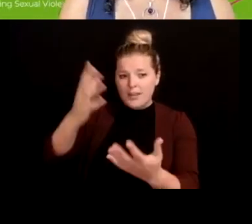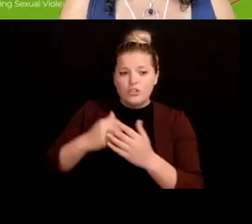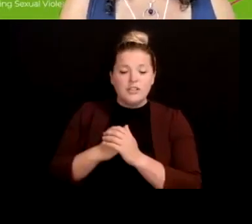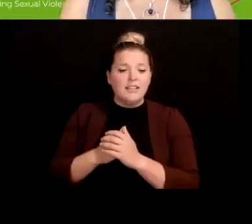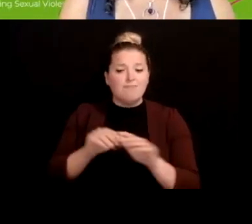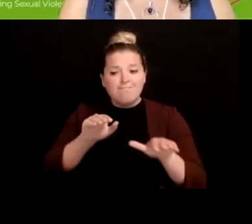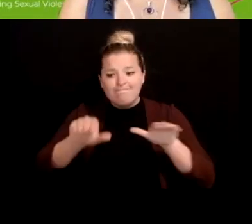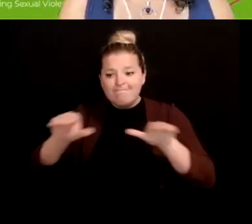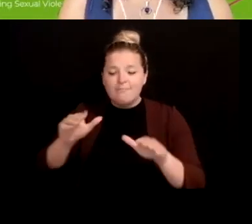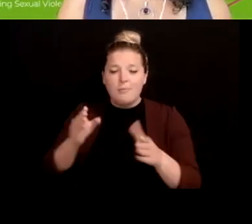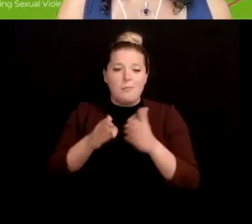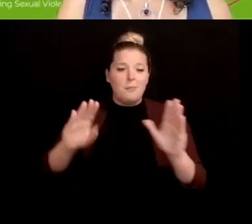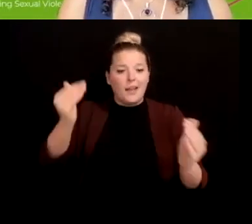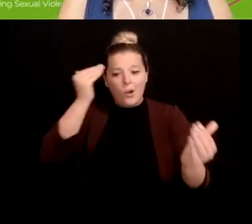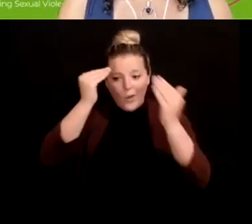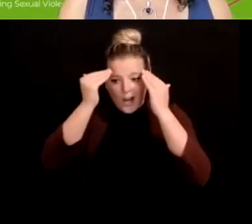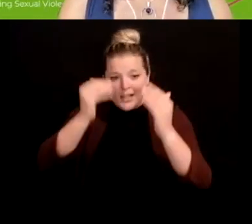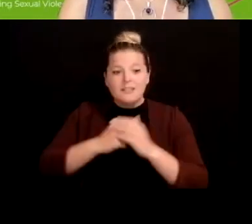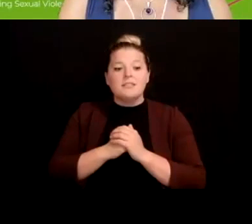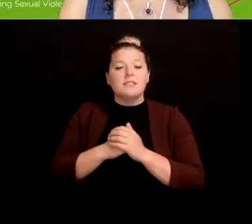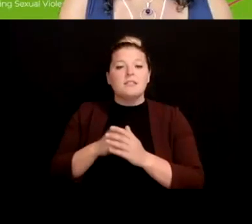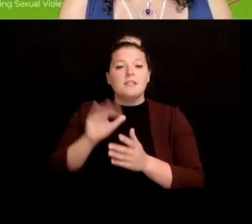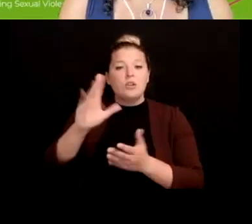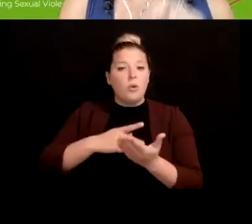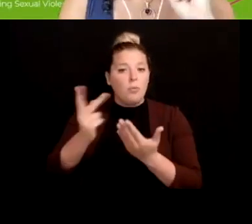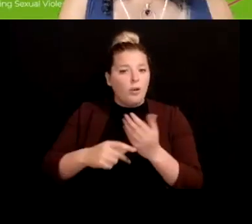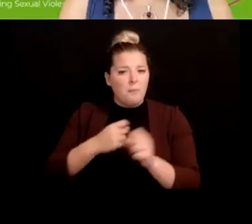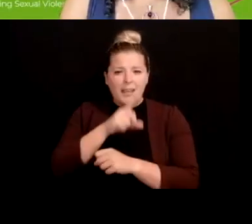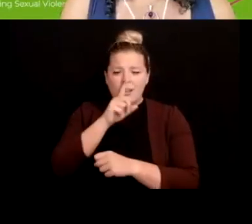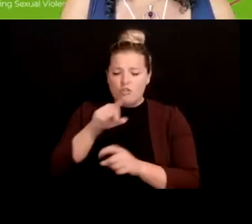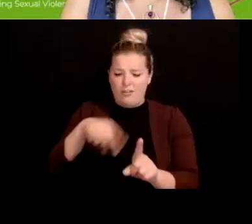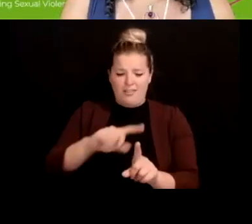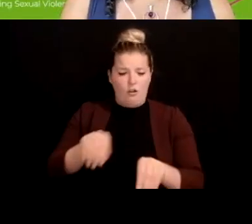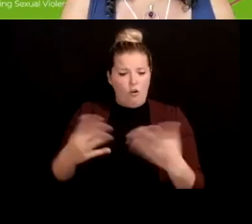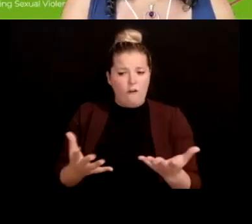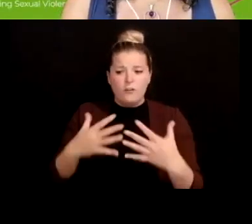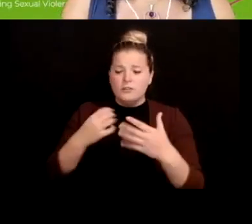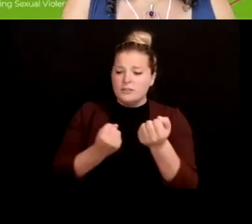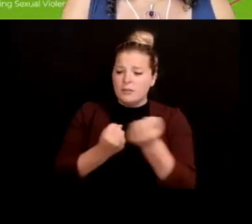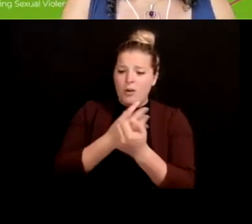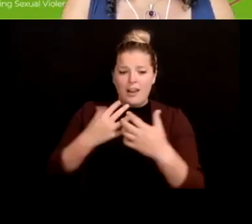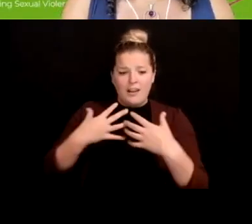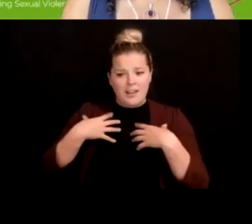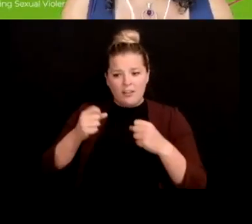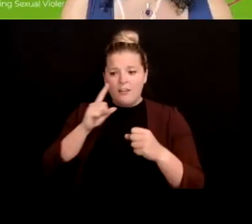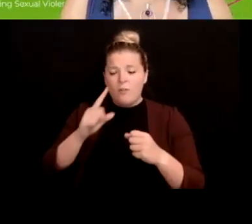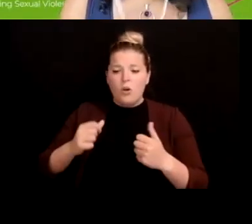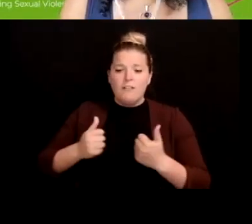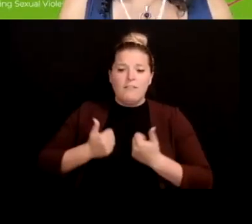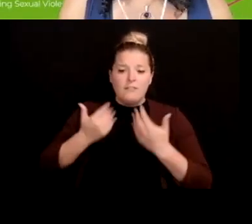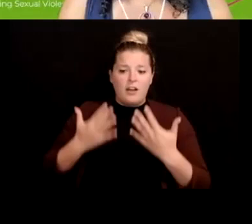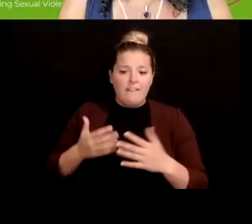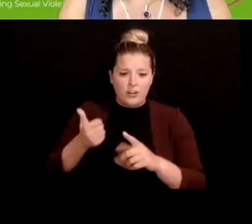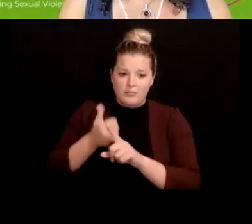public awareness, making sure that your programs offer support and healing specifically to survivors of sexual violence by police that don't send